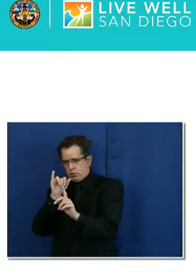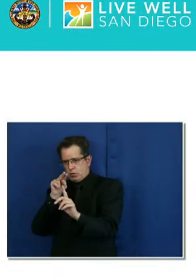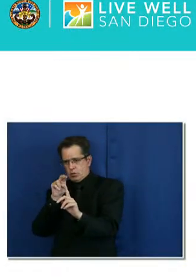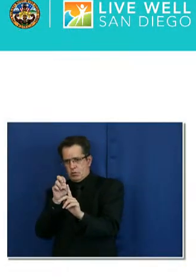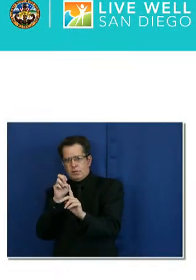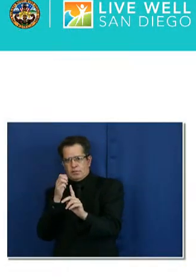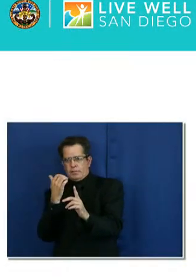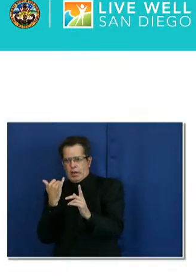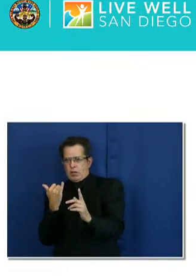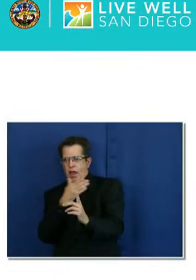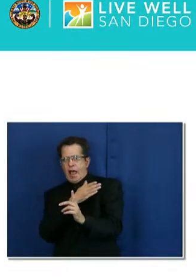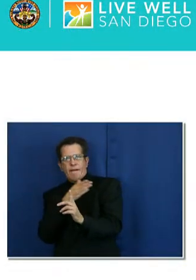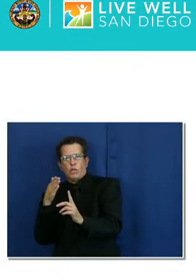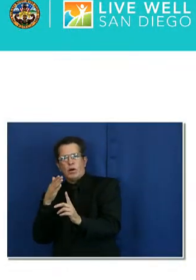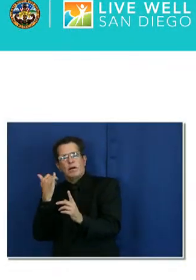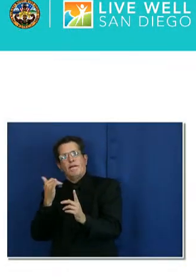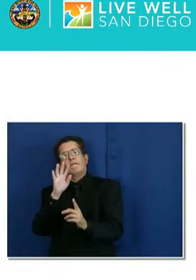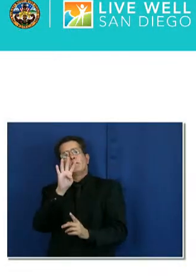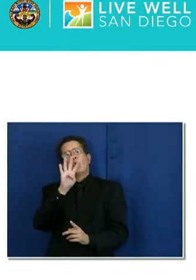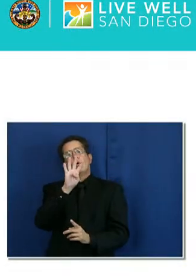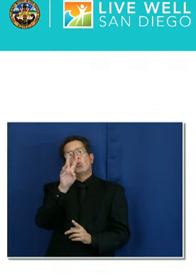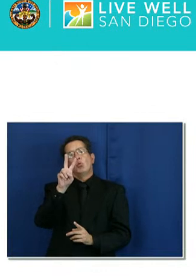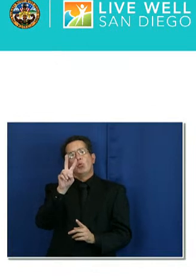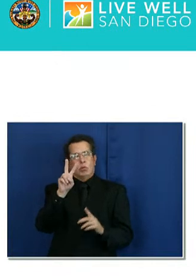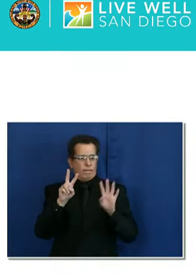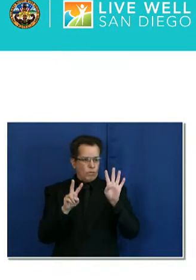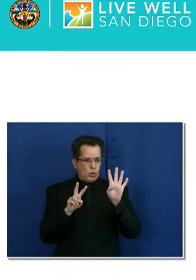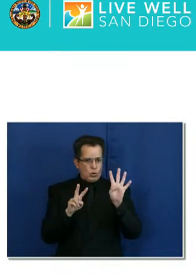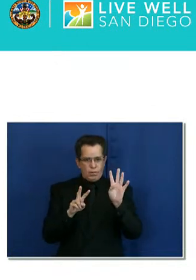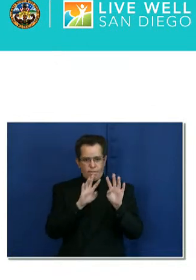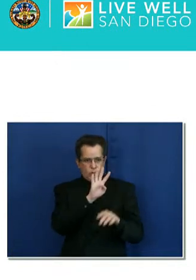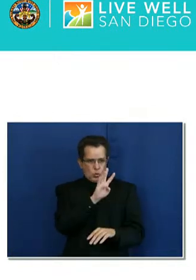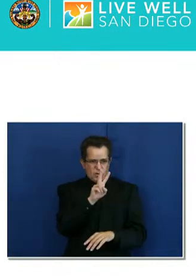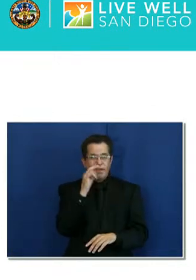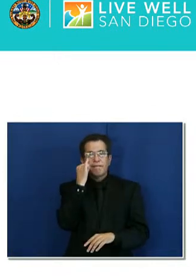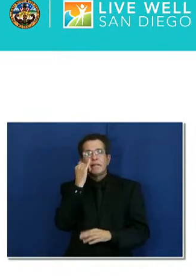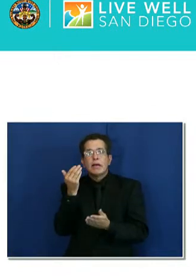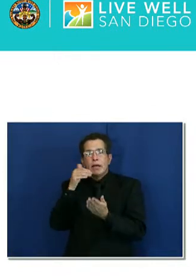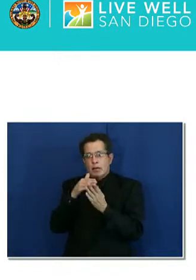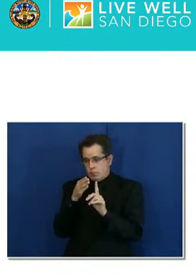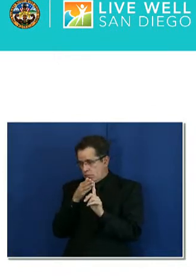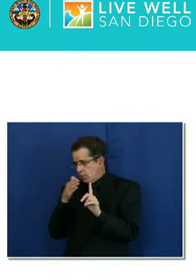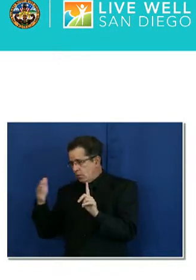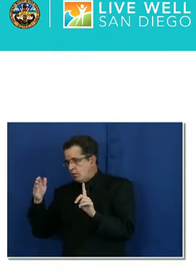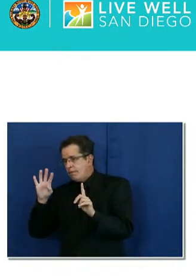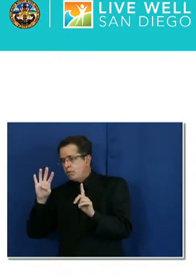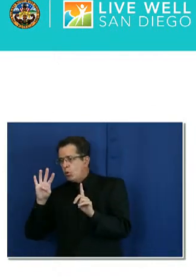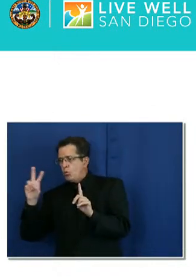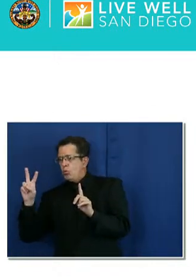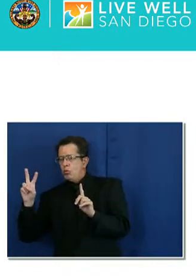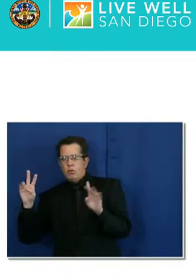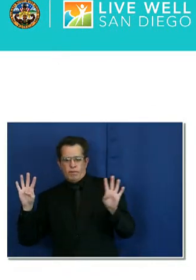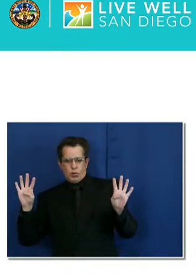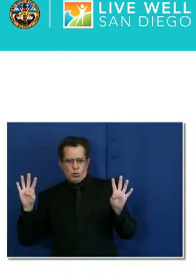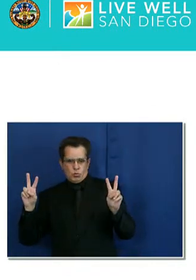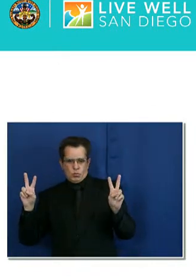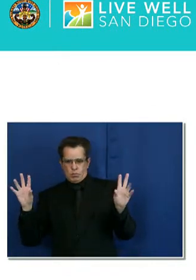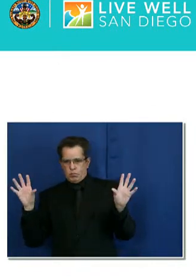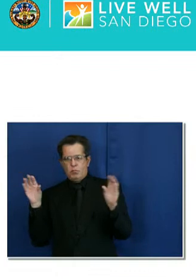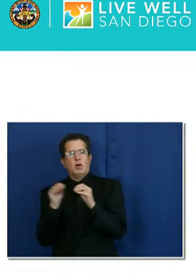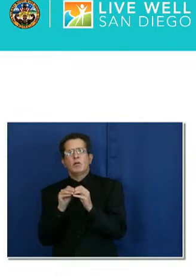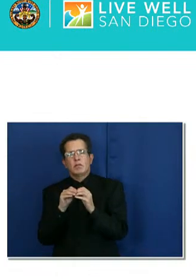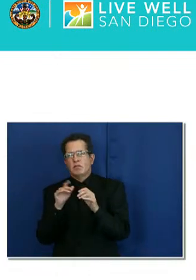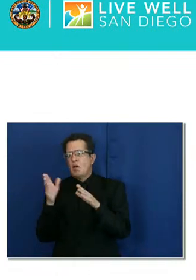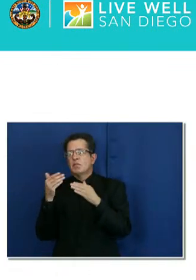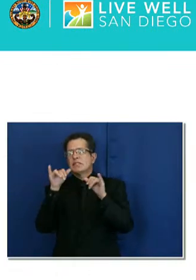at 42. Now, given if we have 42 more through the rest of the remaining part of September, we could be very similar